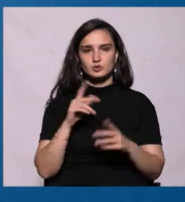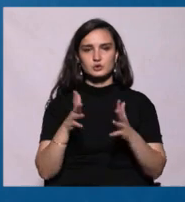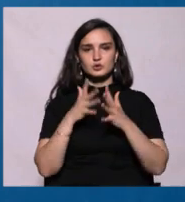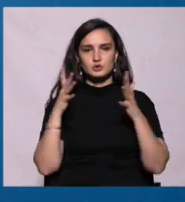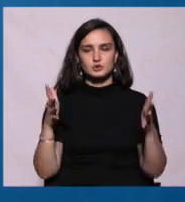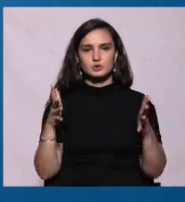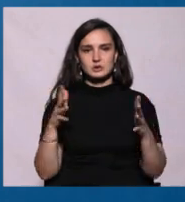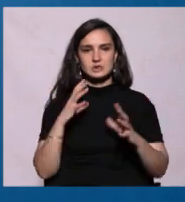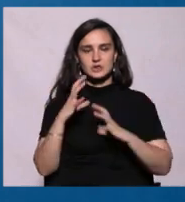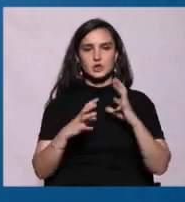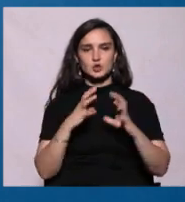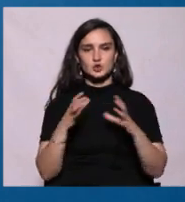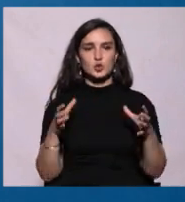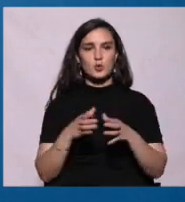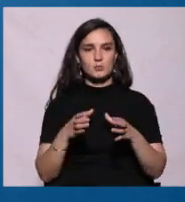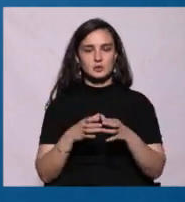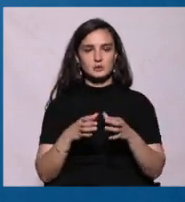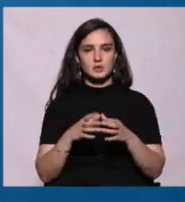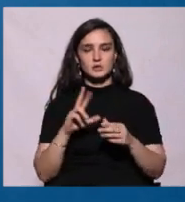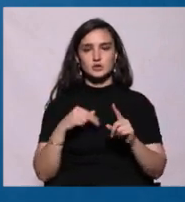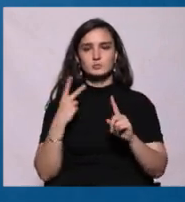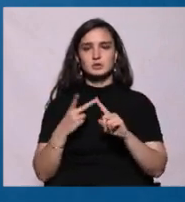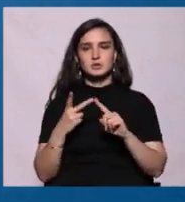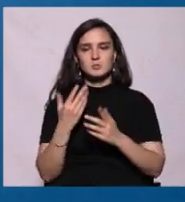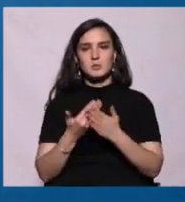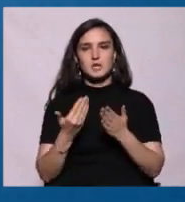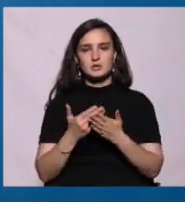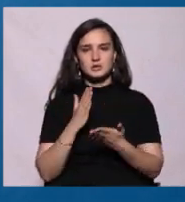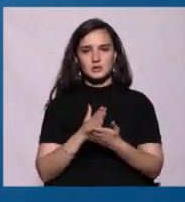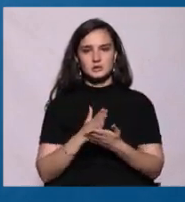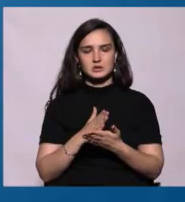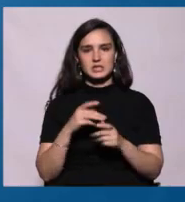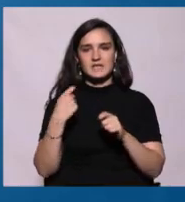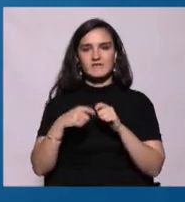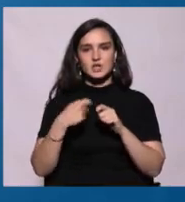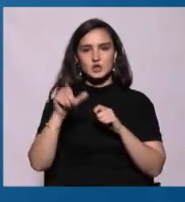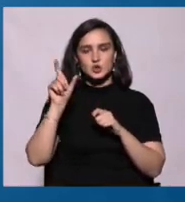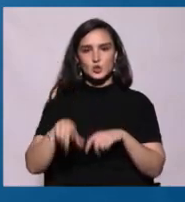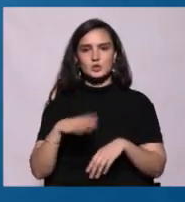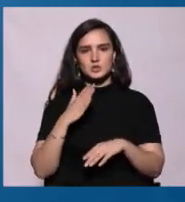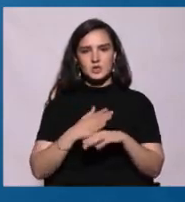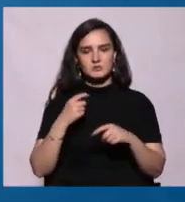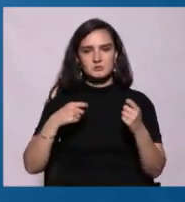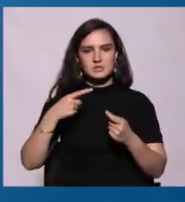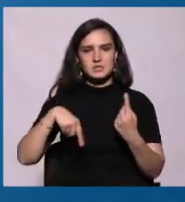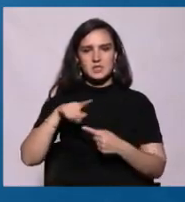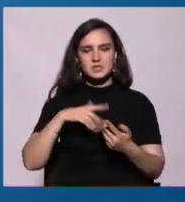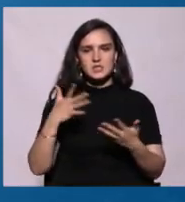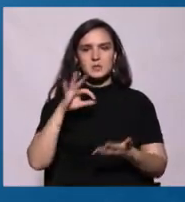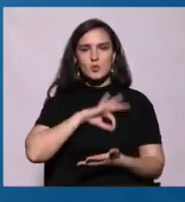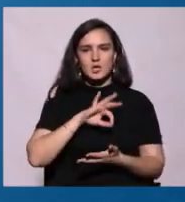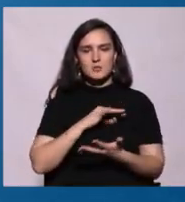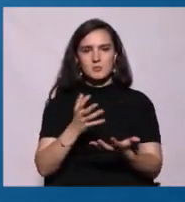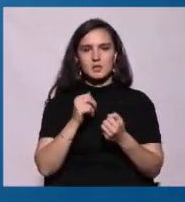large international company. And our second example is, investors have made a big profit in just